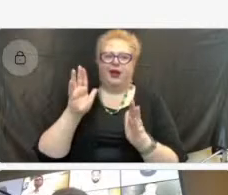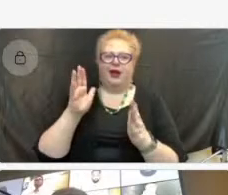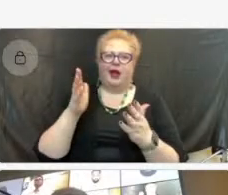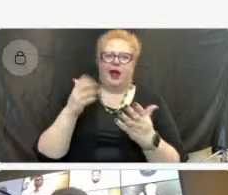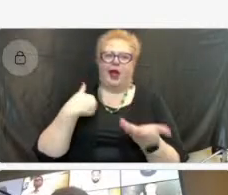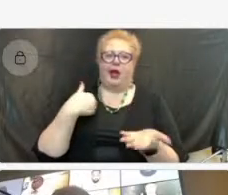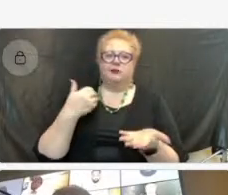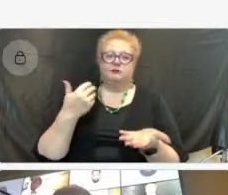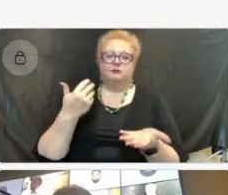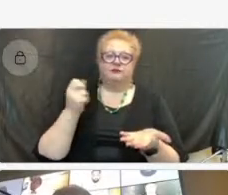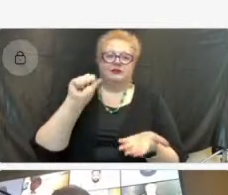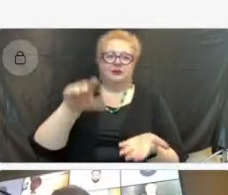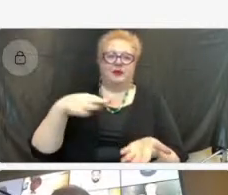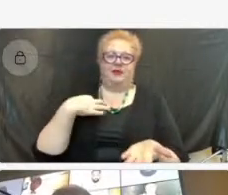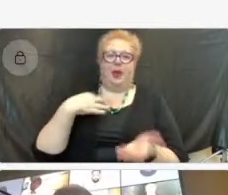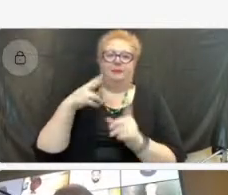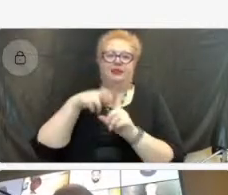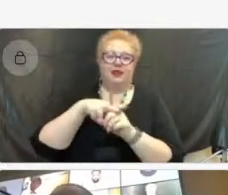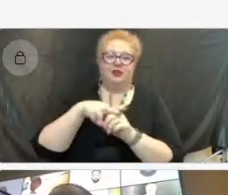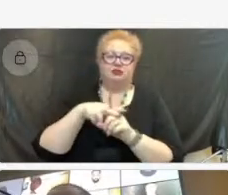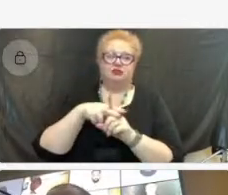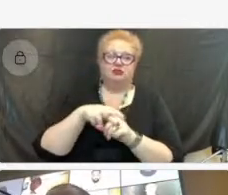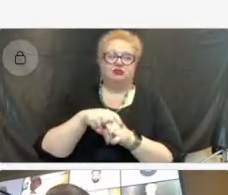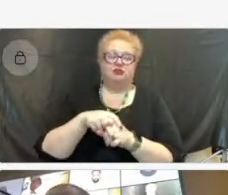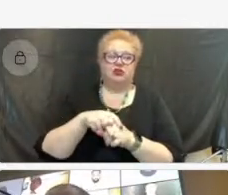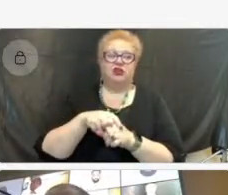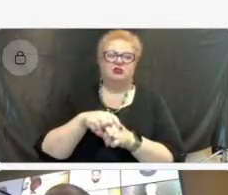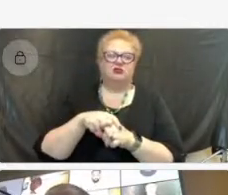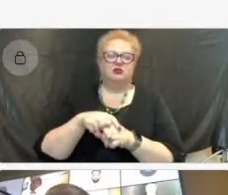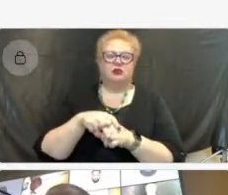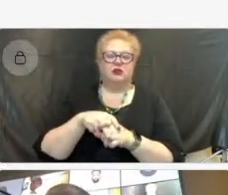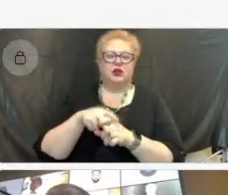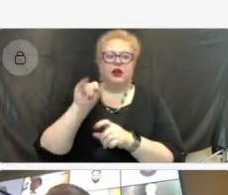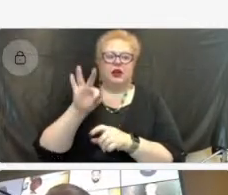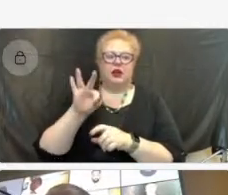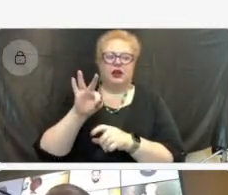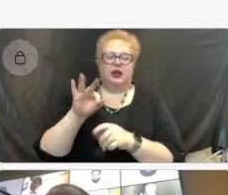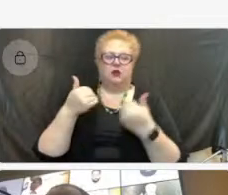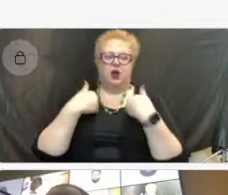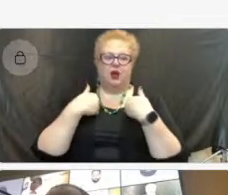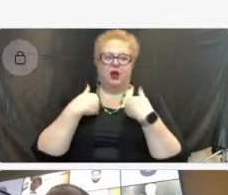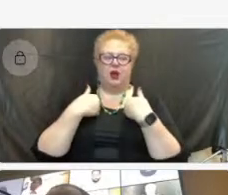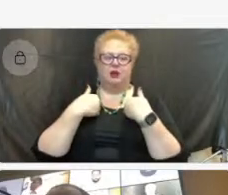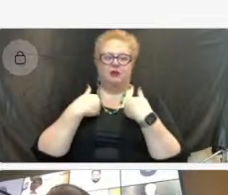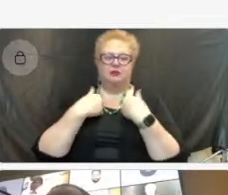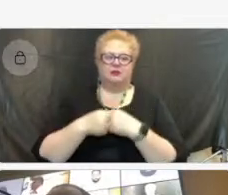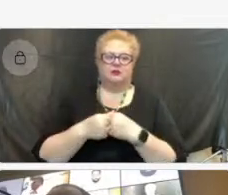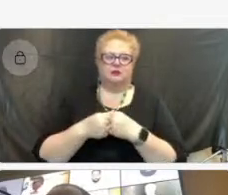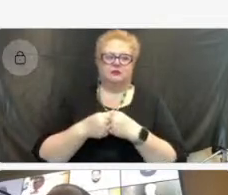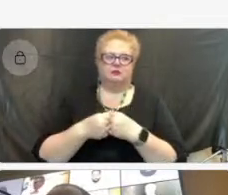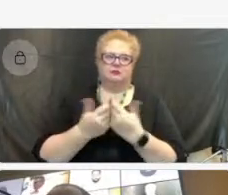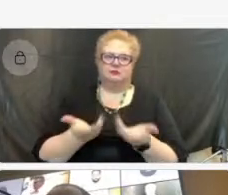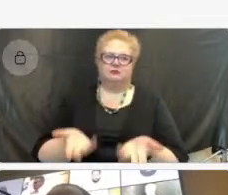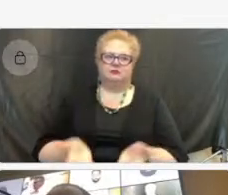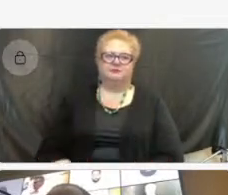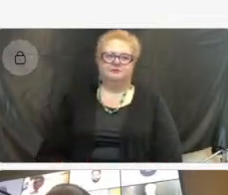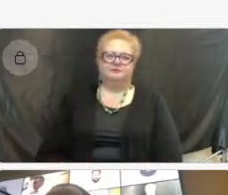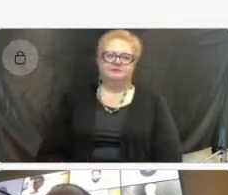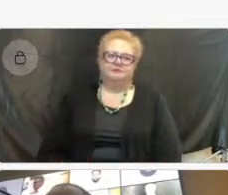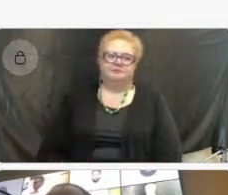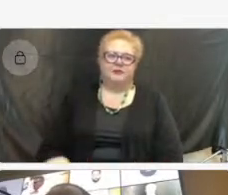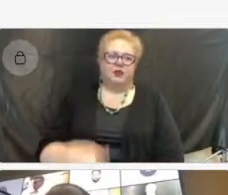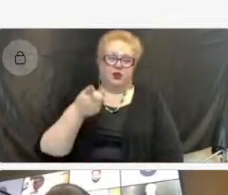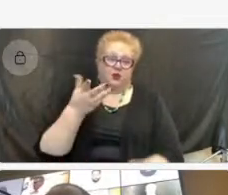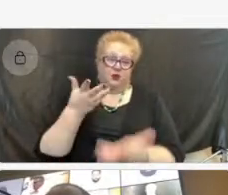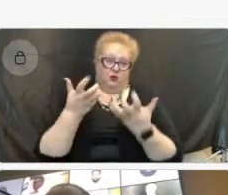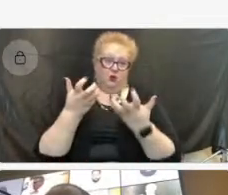out. Try to give some housing. I mean, I don't know what else to say about it, really. Okay. Would you